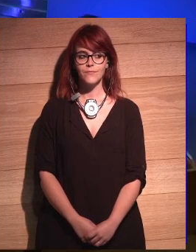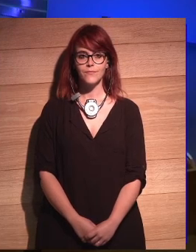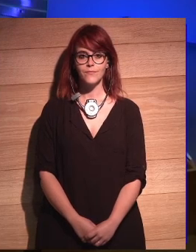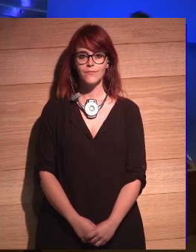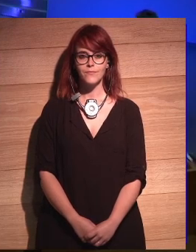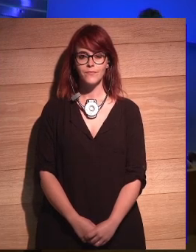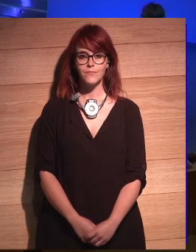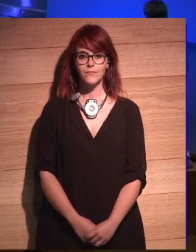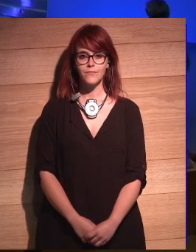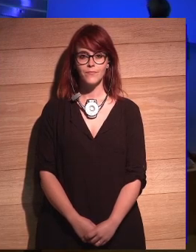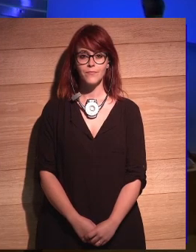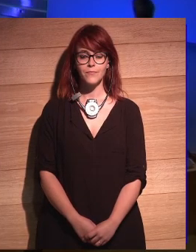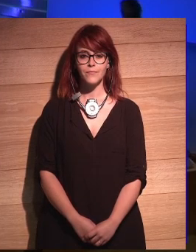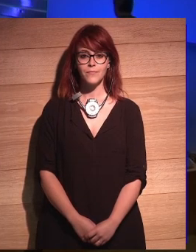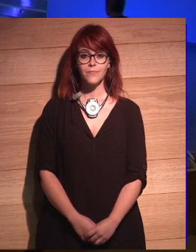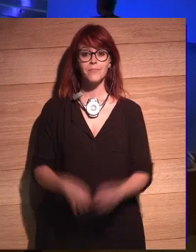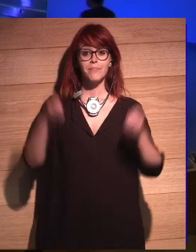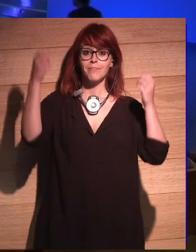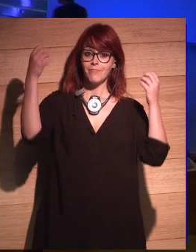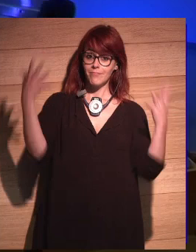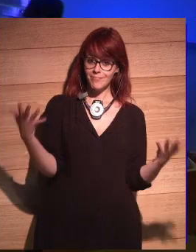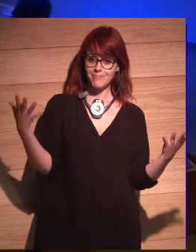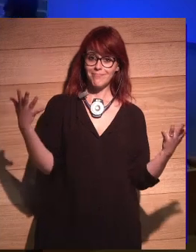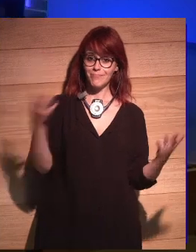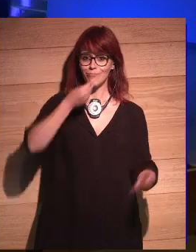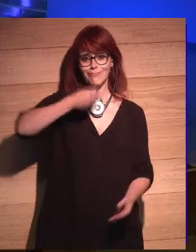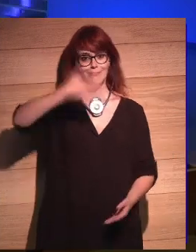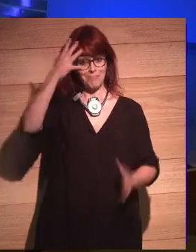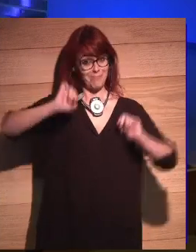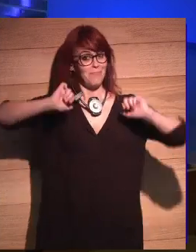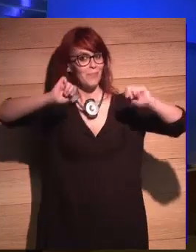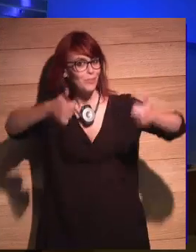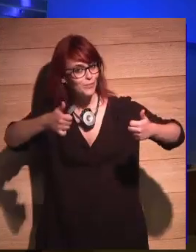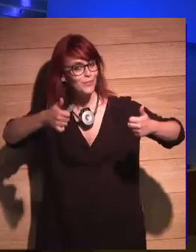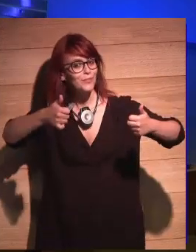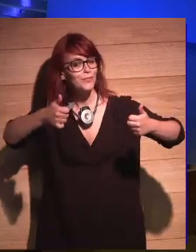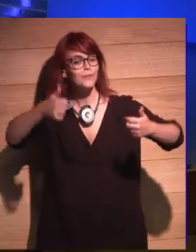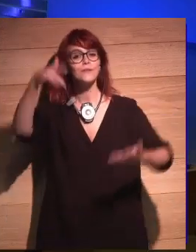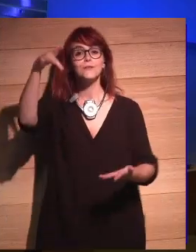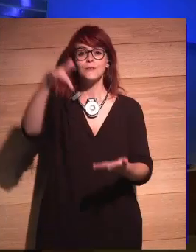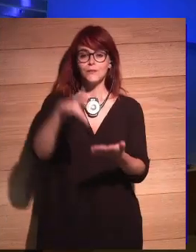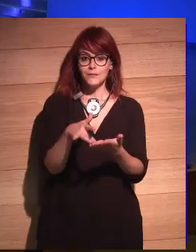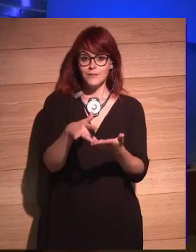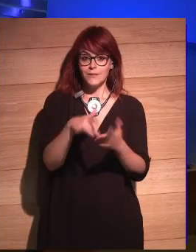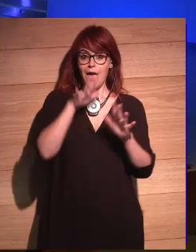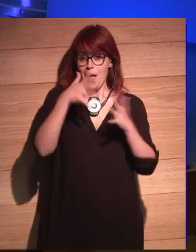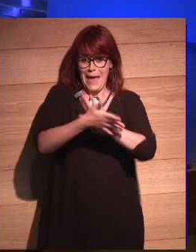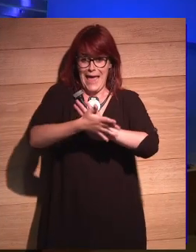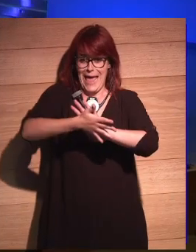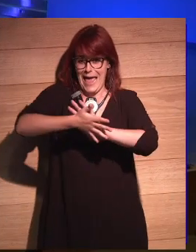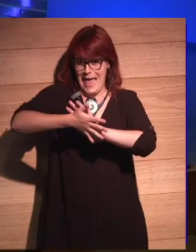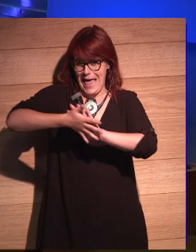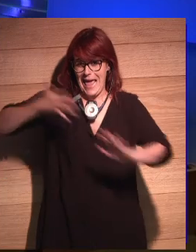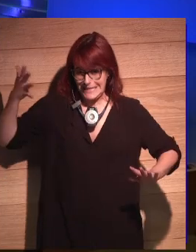It's always that awkward moment. Okay, all right. So there we go. Okay, so I'm going to talk pretty quickly. And unfortunately, I don't